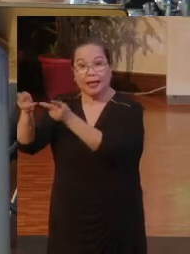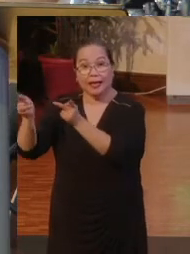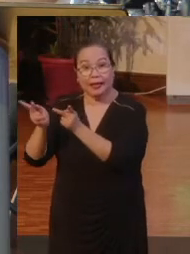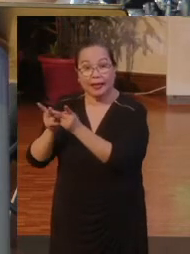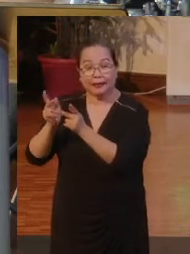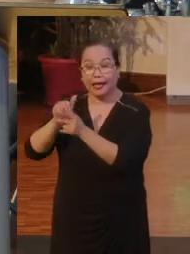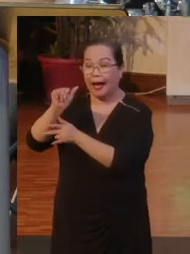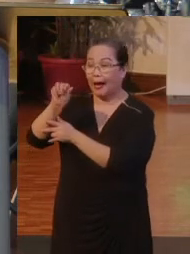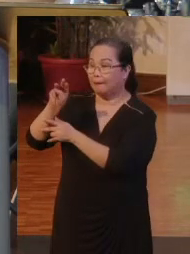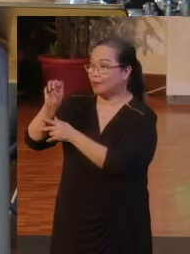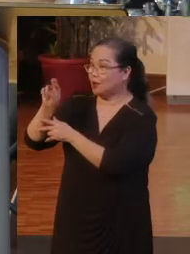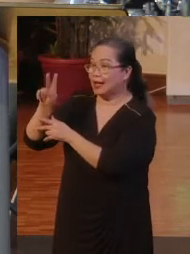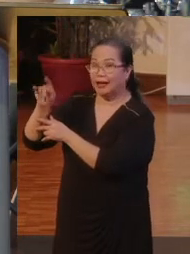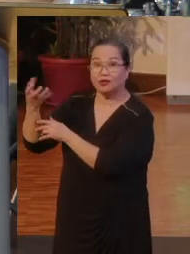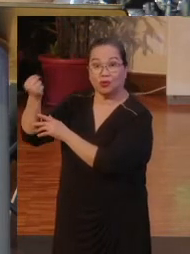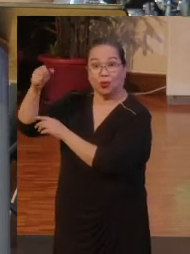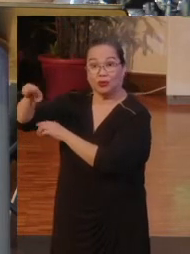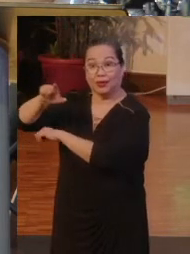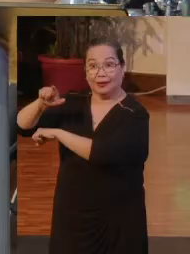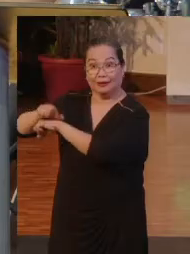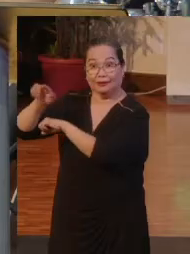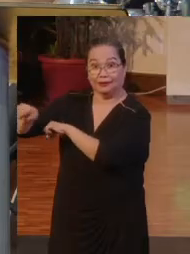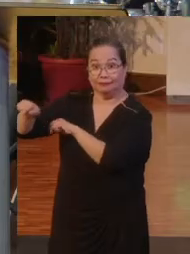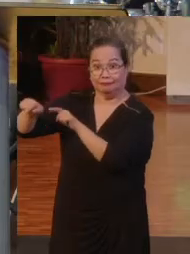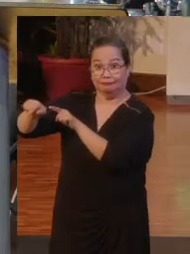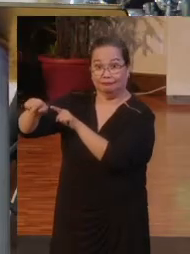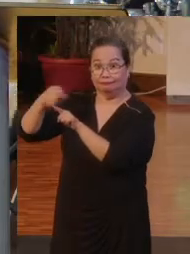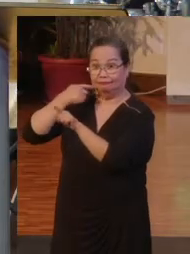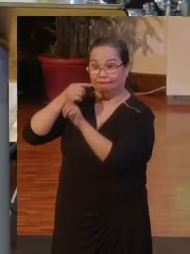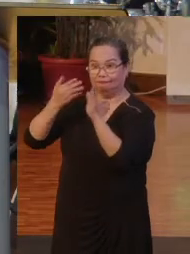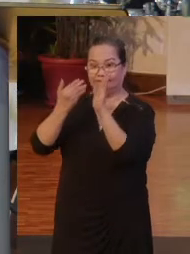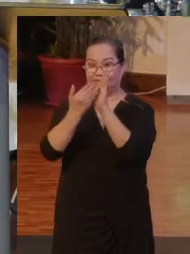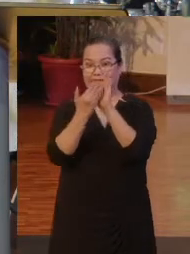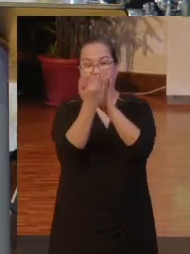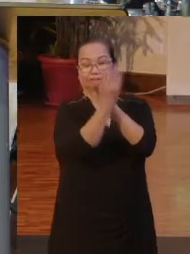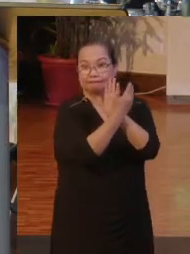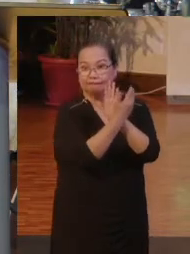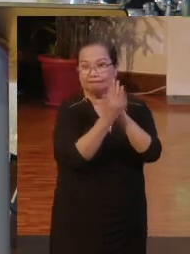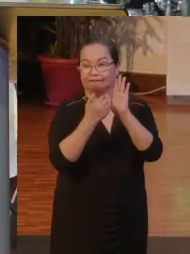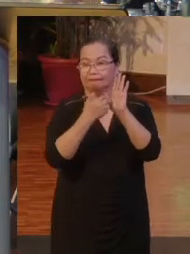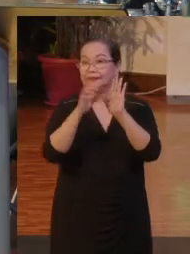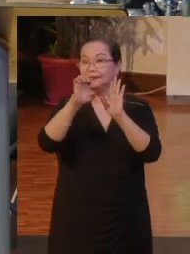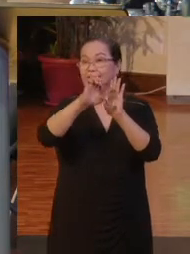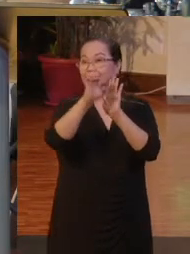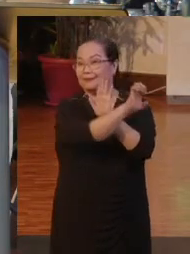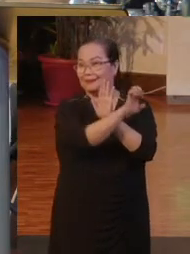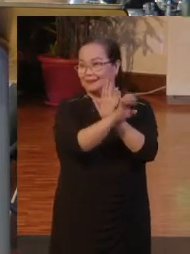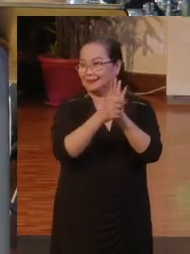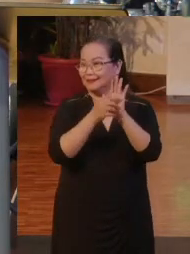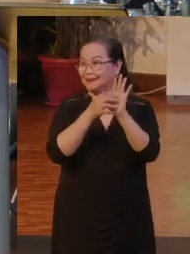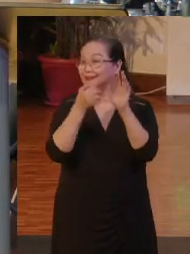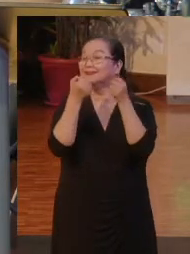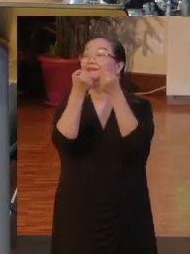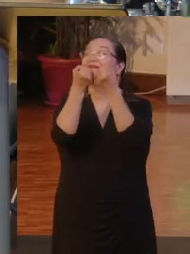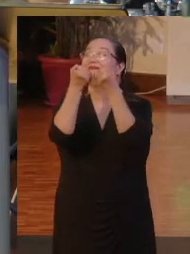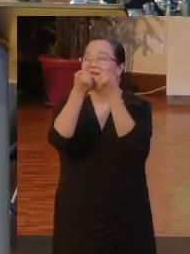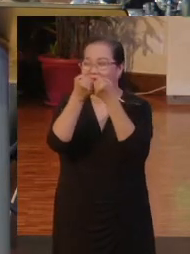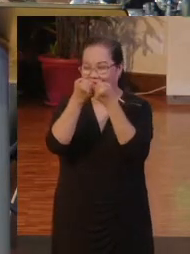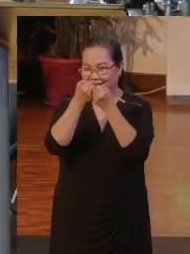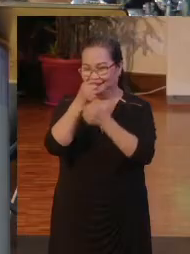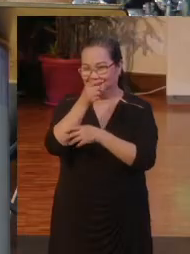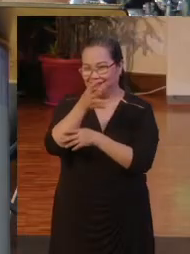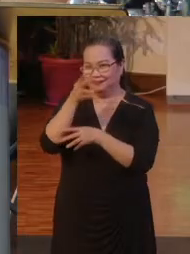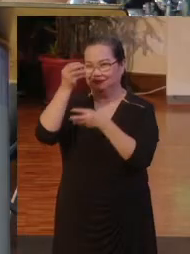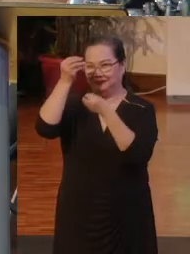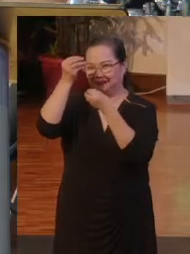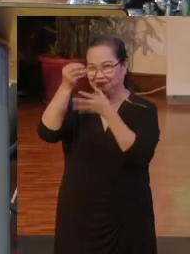mga Amorita, no? Who lived on the other side of the Jordan, yung east of the Jordan. They fought with you, and I